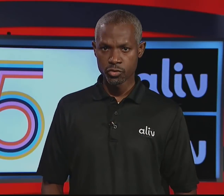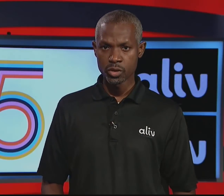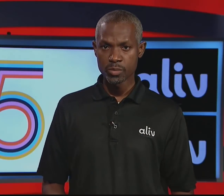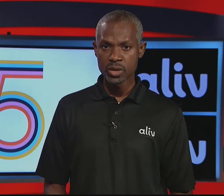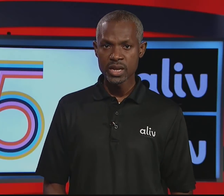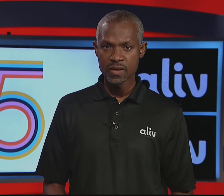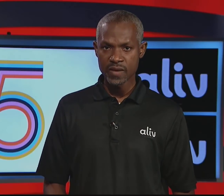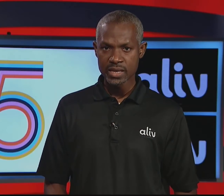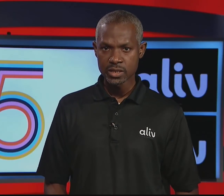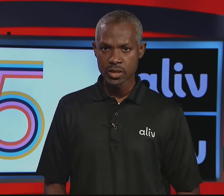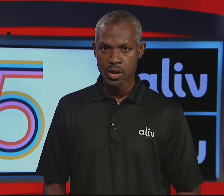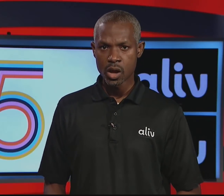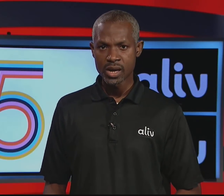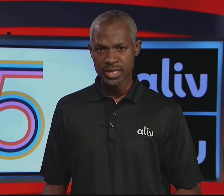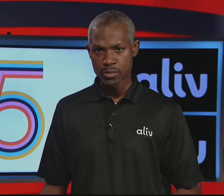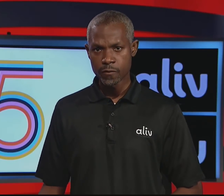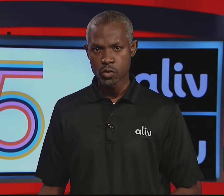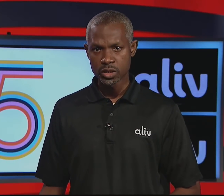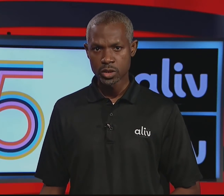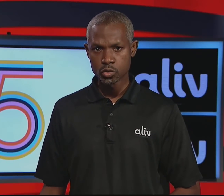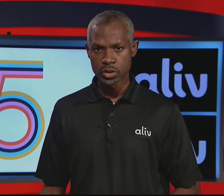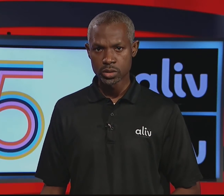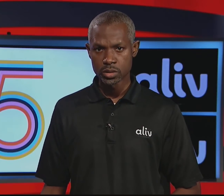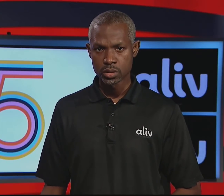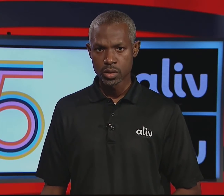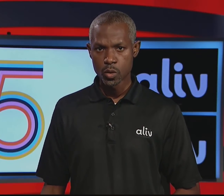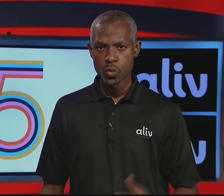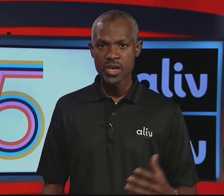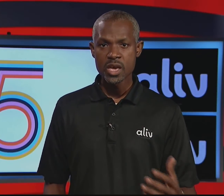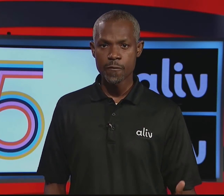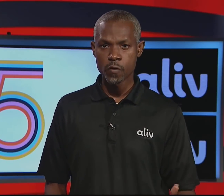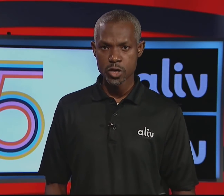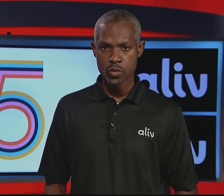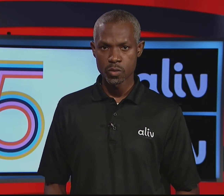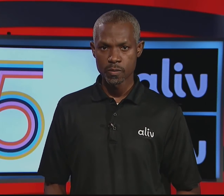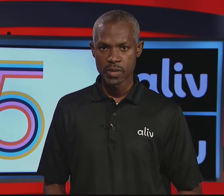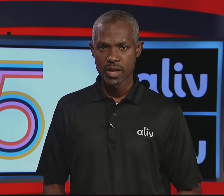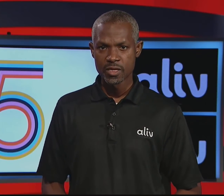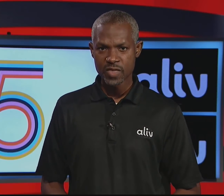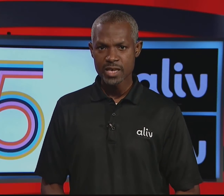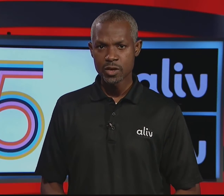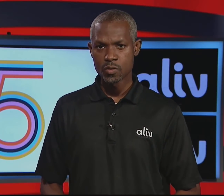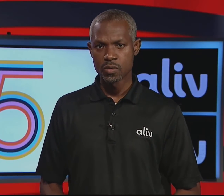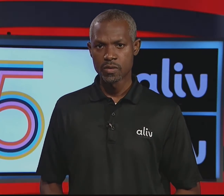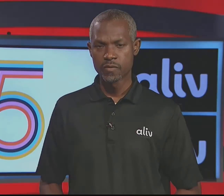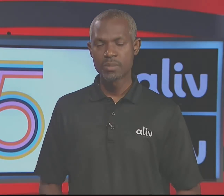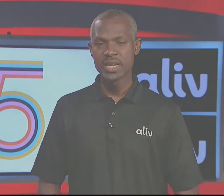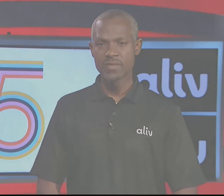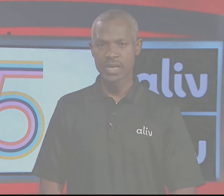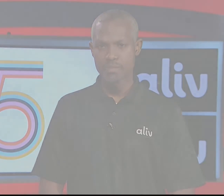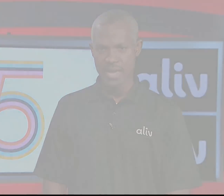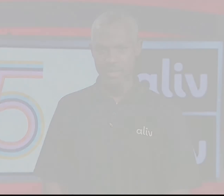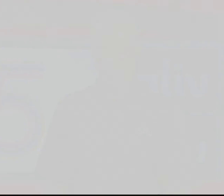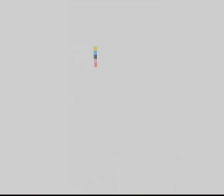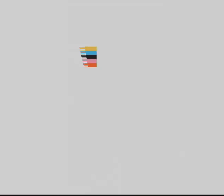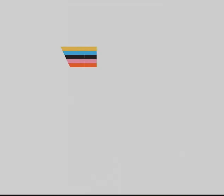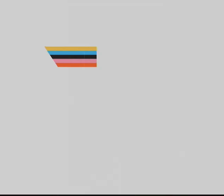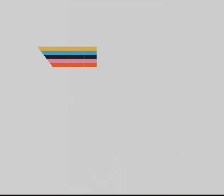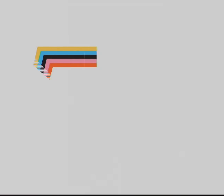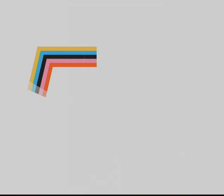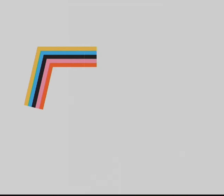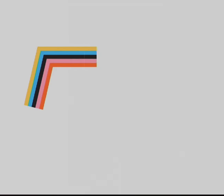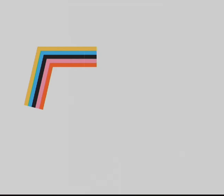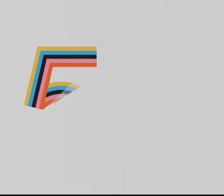whether it's through community events or customer-focused solution. We're here for you. Thank you for believing in BEST.